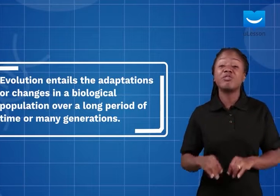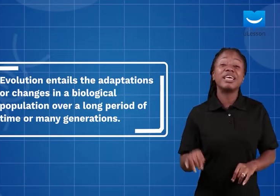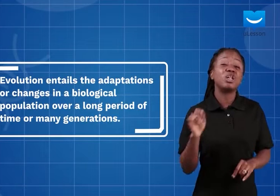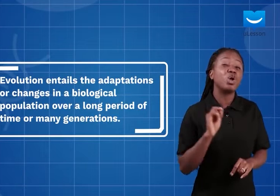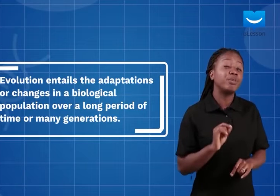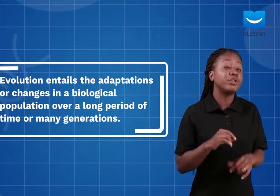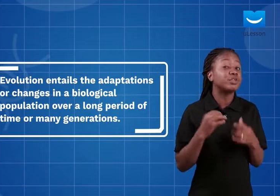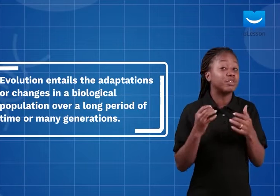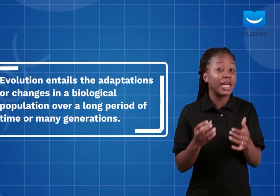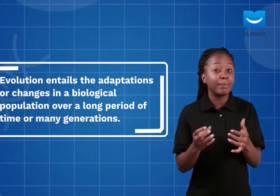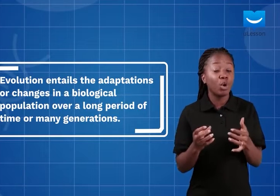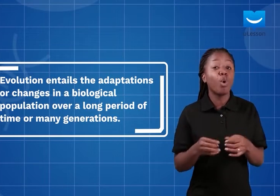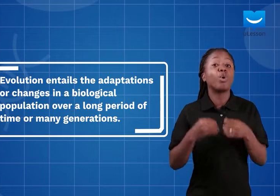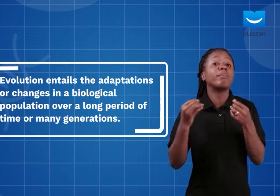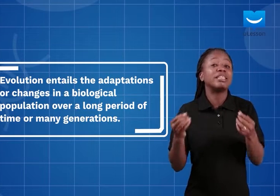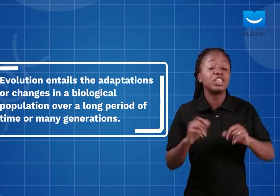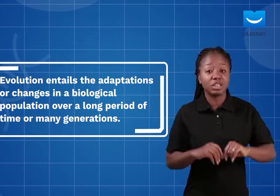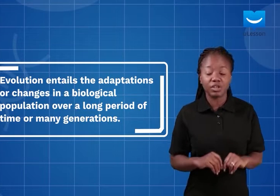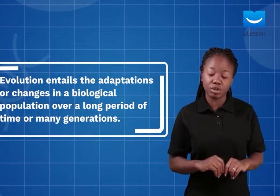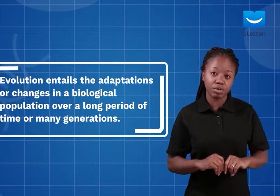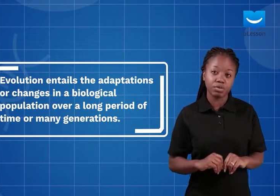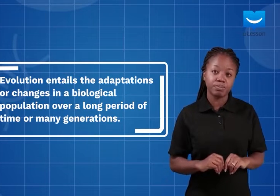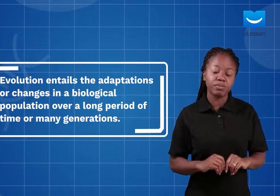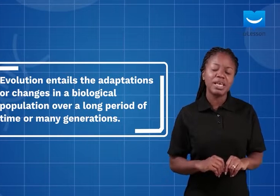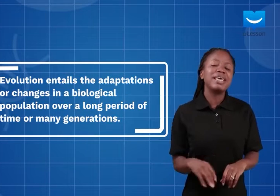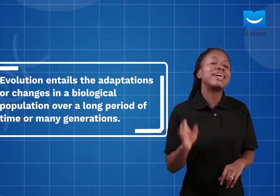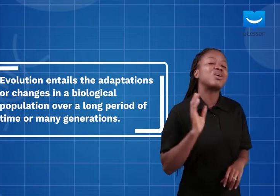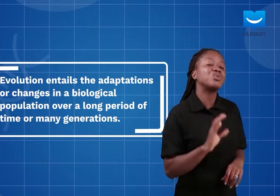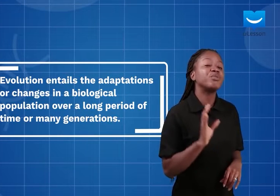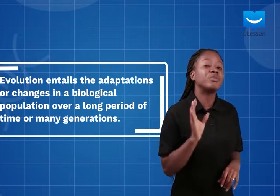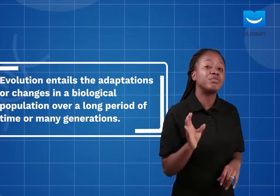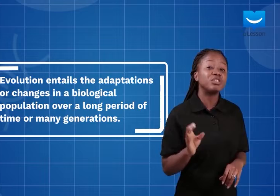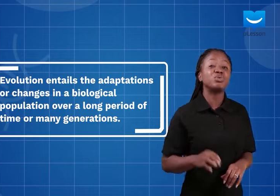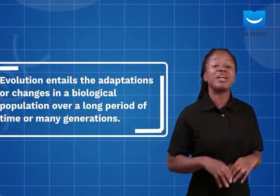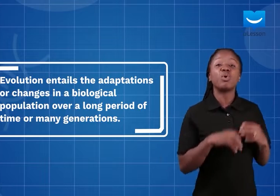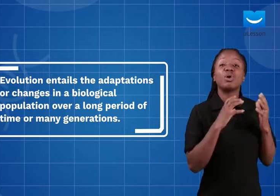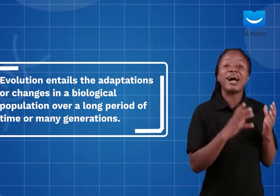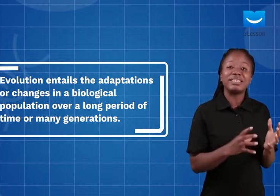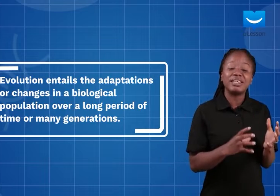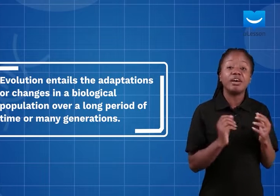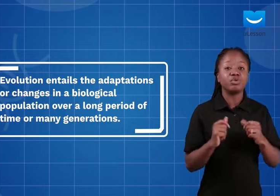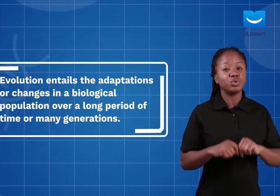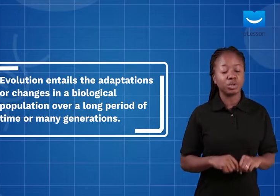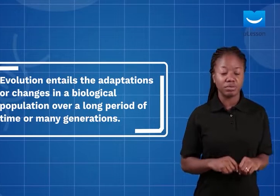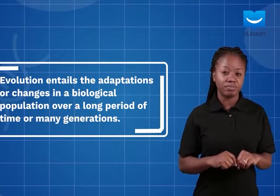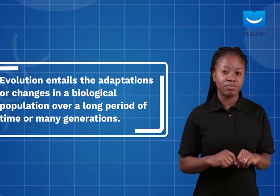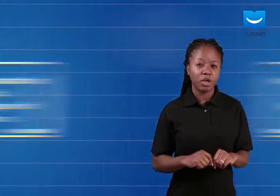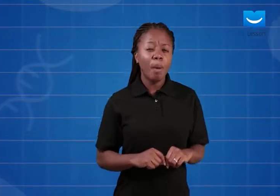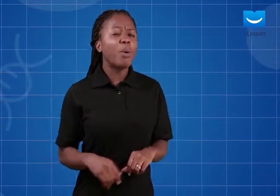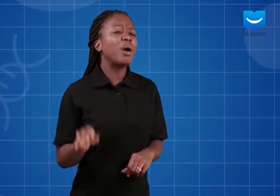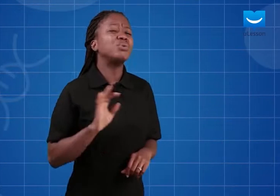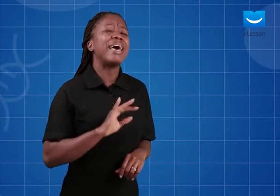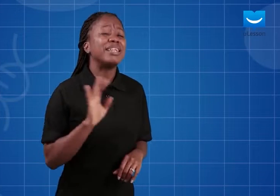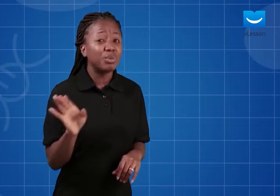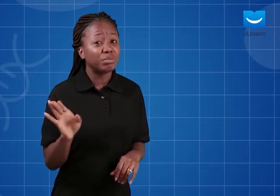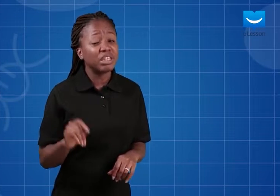population over a long period of time or many generations. It can also be referred to as organic evolution.